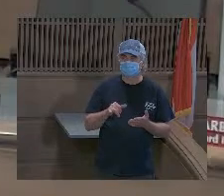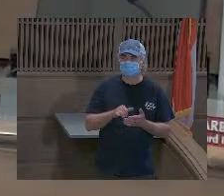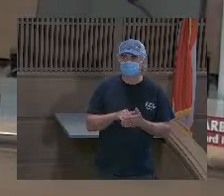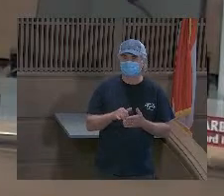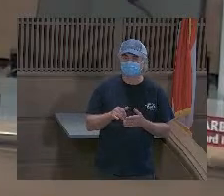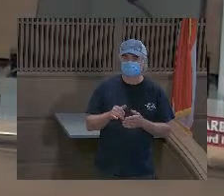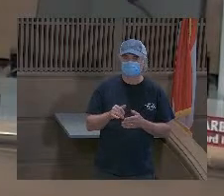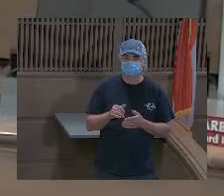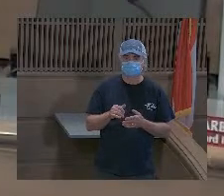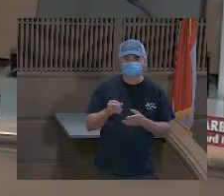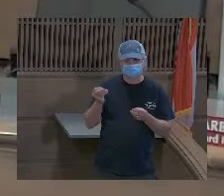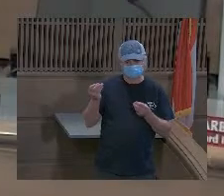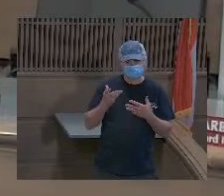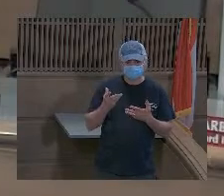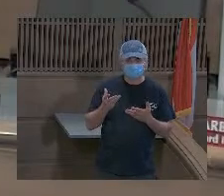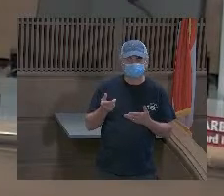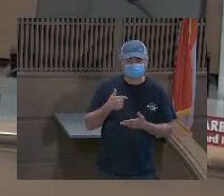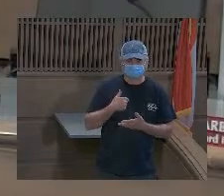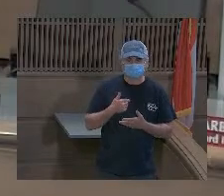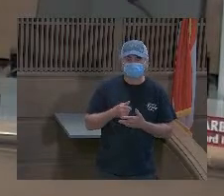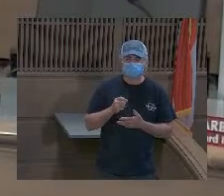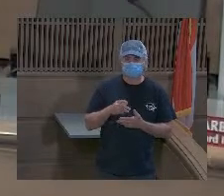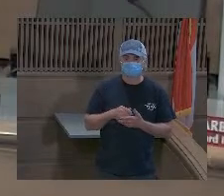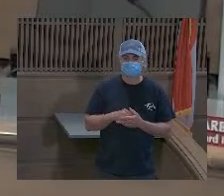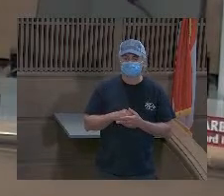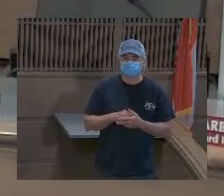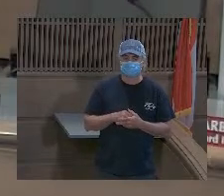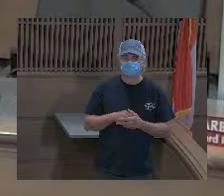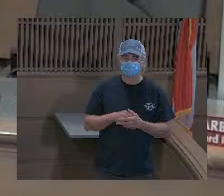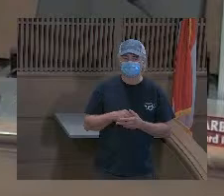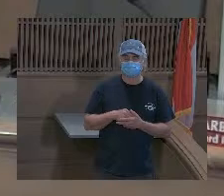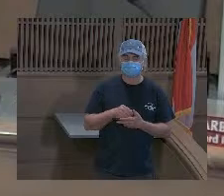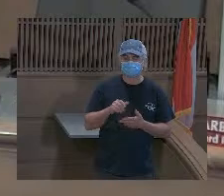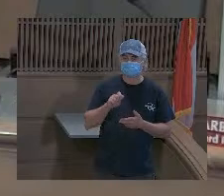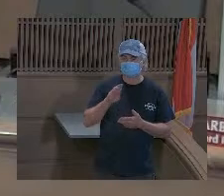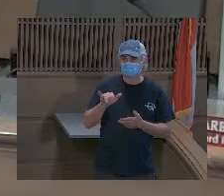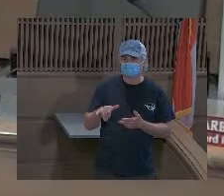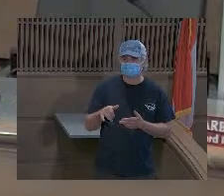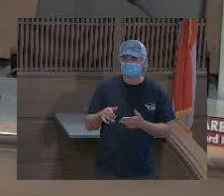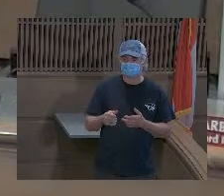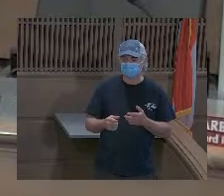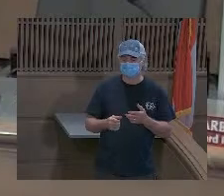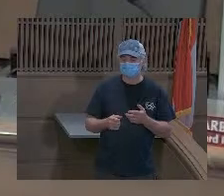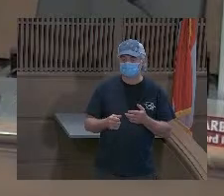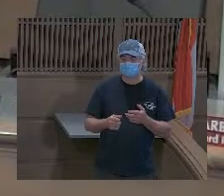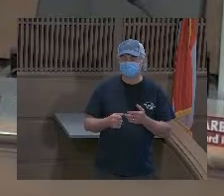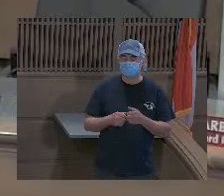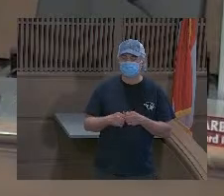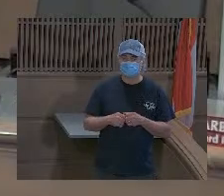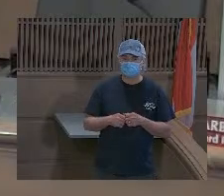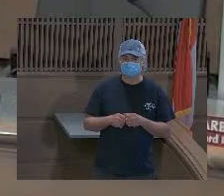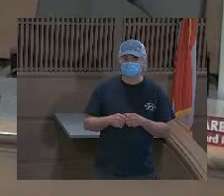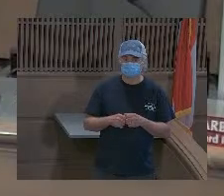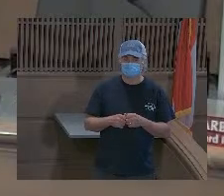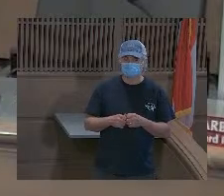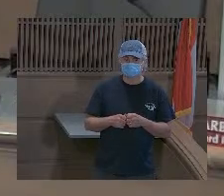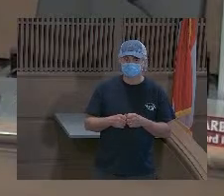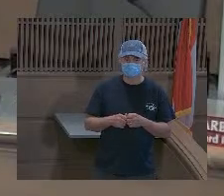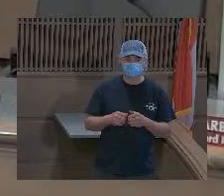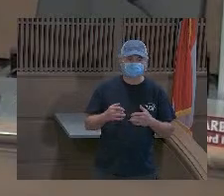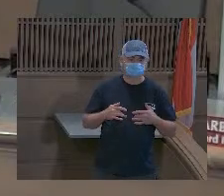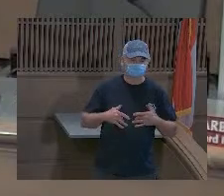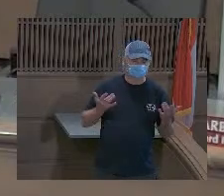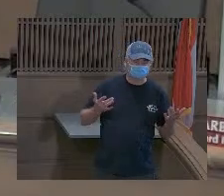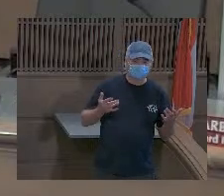was asked to share it today, but Dougherty County will be sponsoring an incentive-based vaccination event